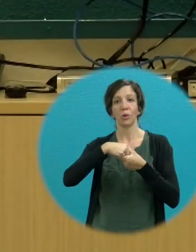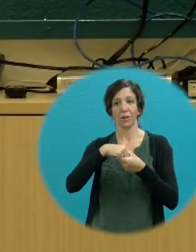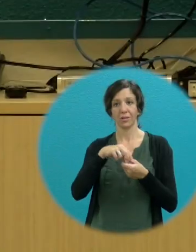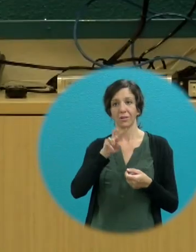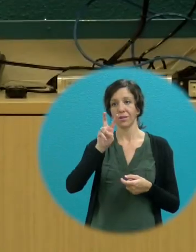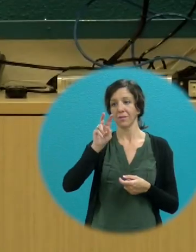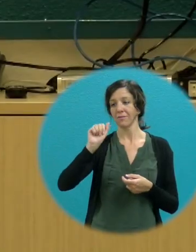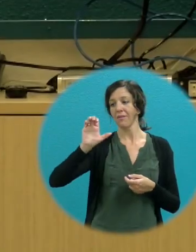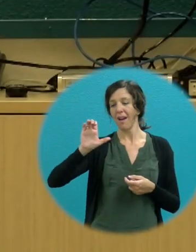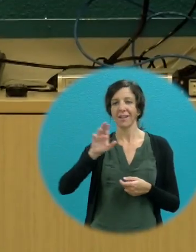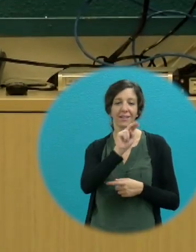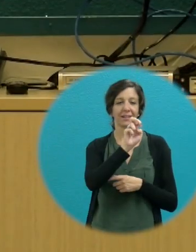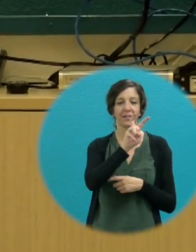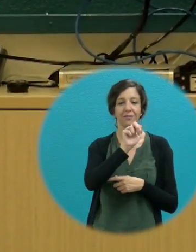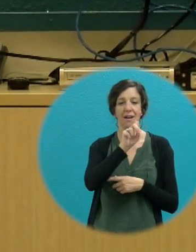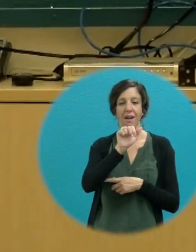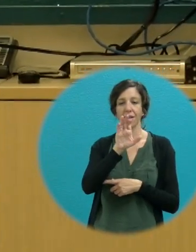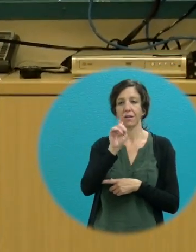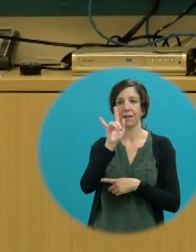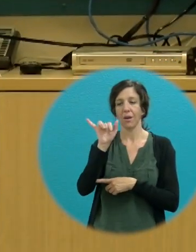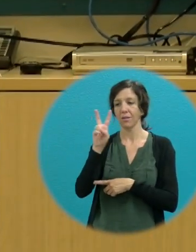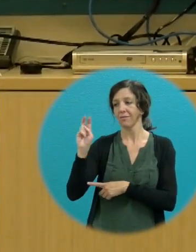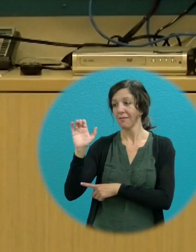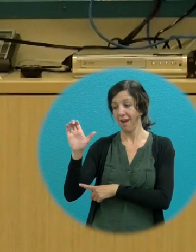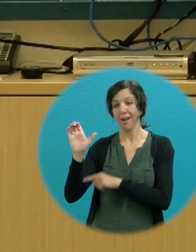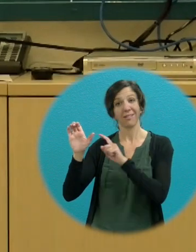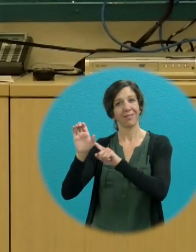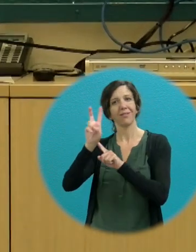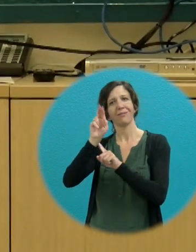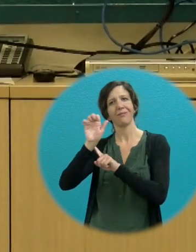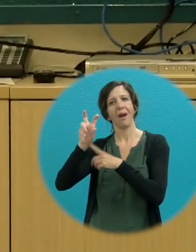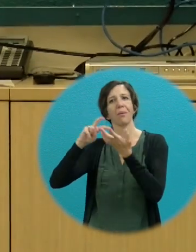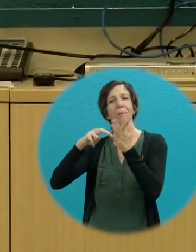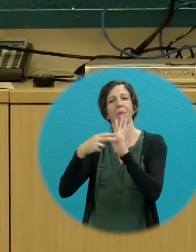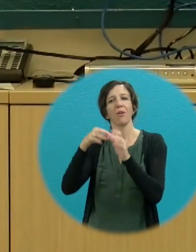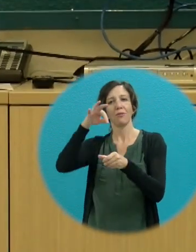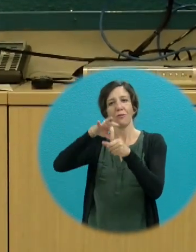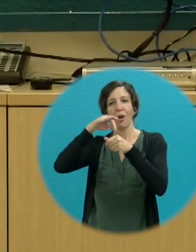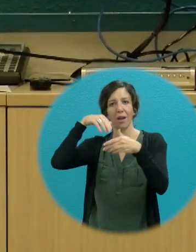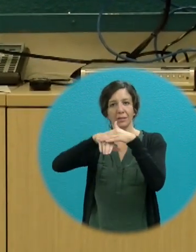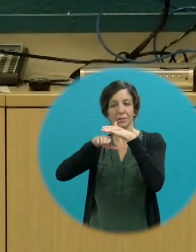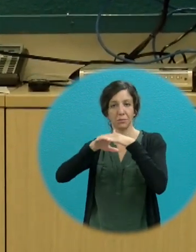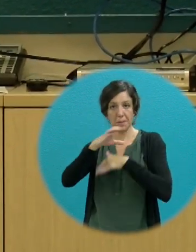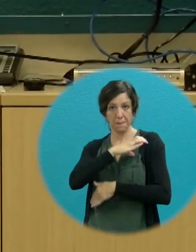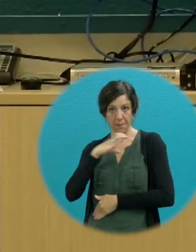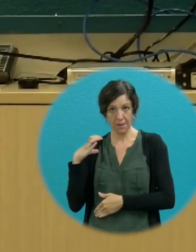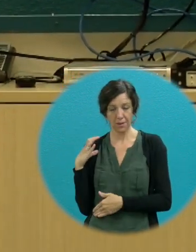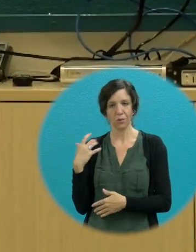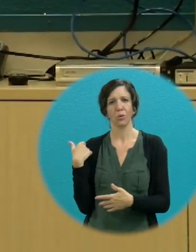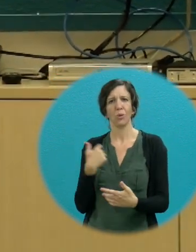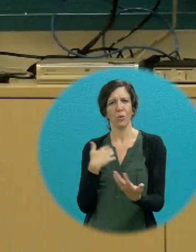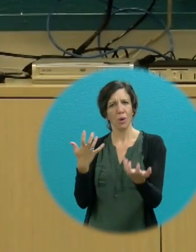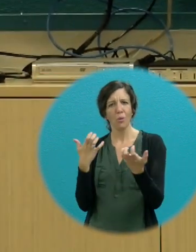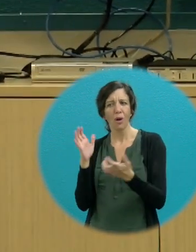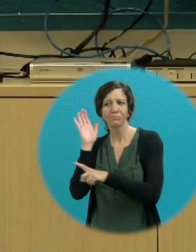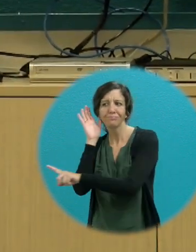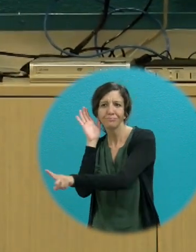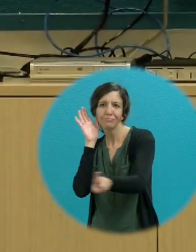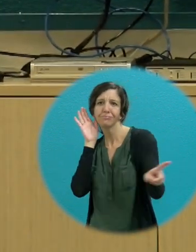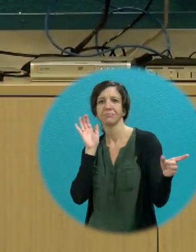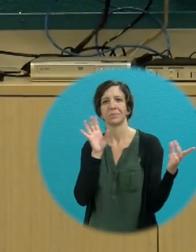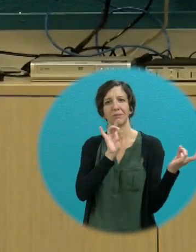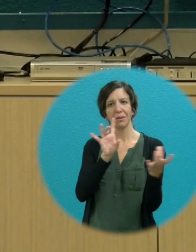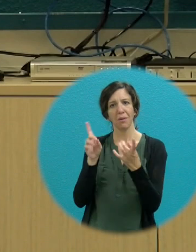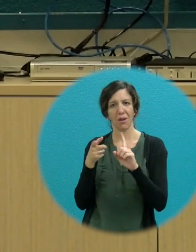implore you to do is join the Vaac, join our Nevada County Vaac, which is our voter accessibility